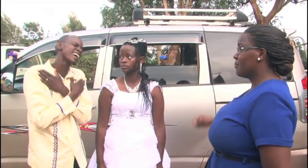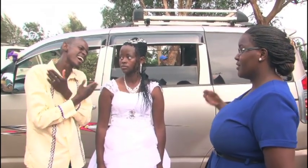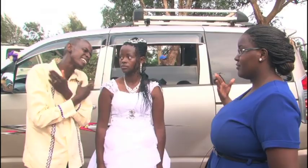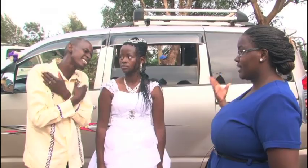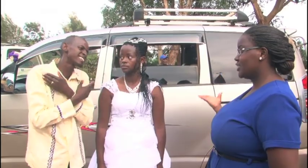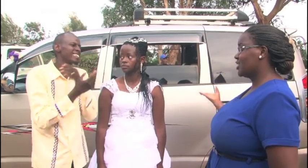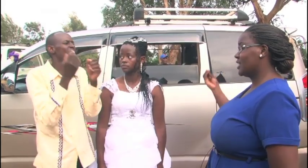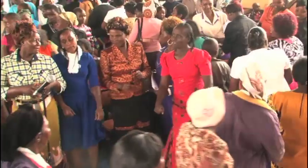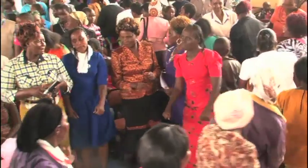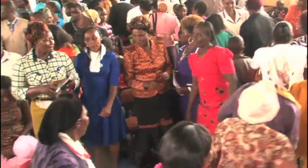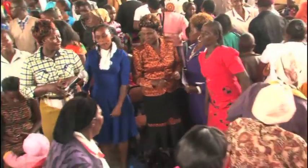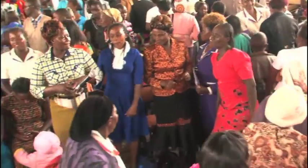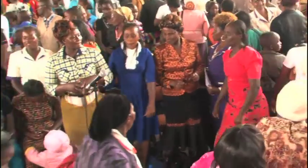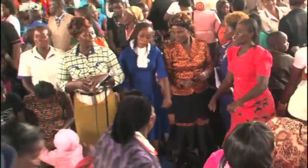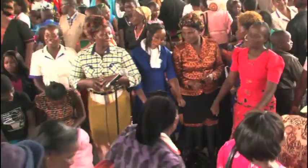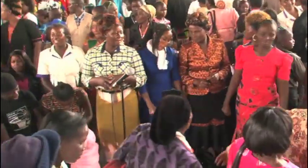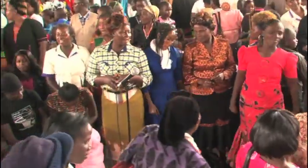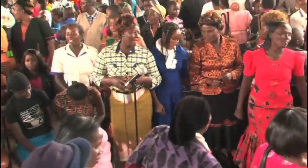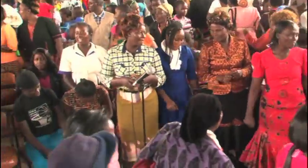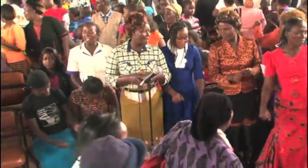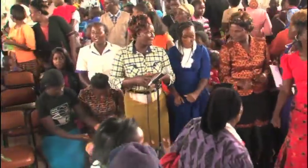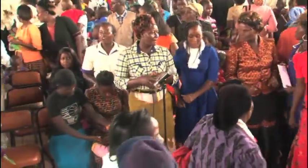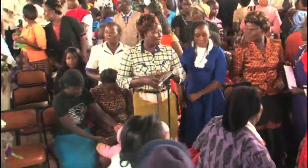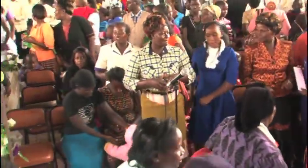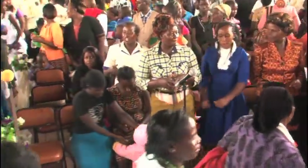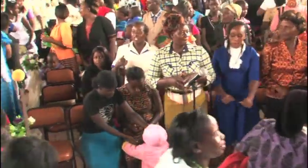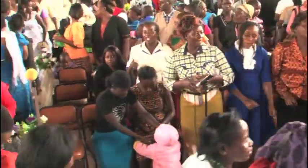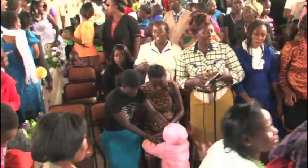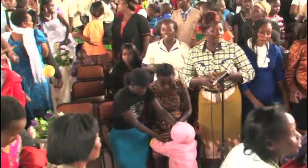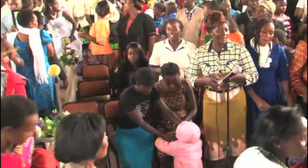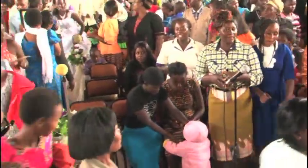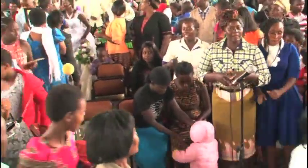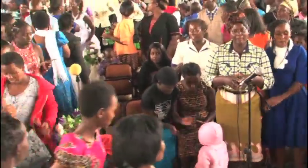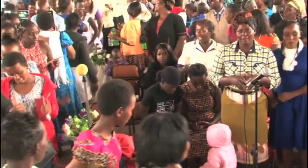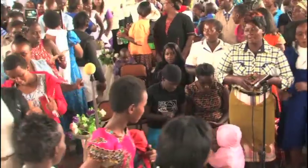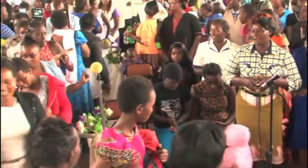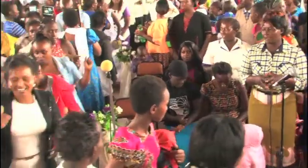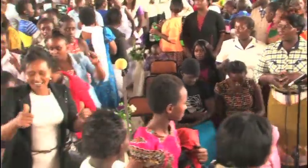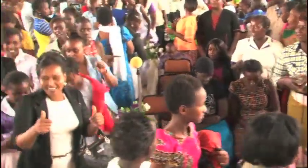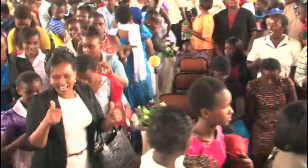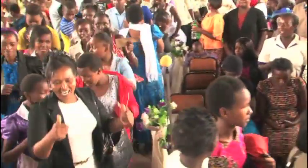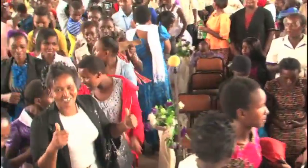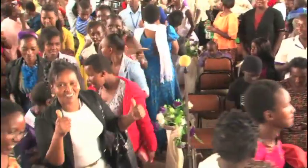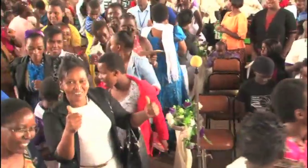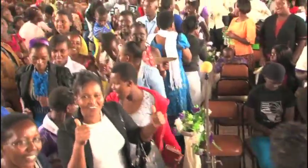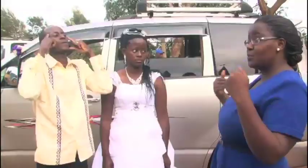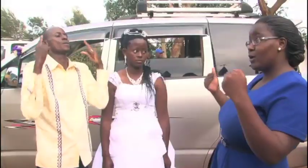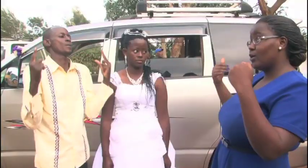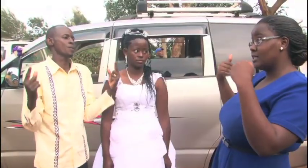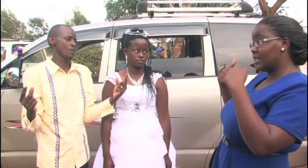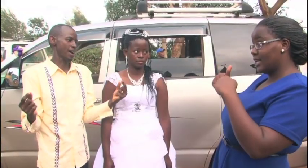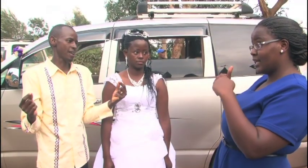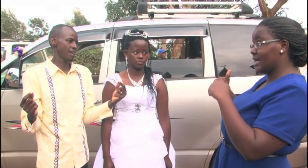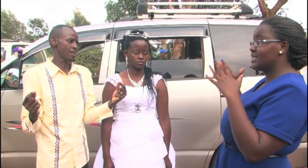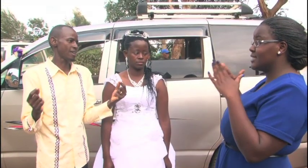some people from the villages, from towns, all of them were, at first they were surprised to hear that there's a deaf wedding, because people